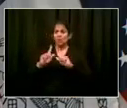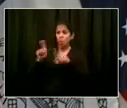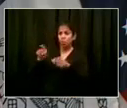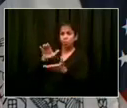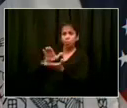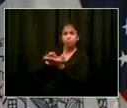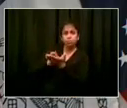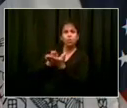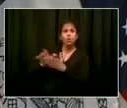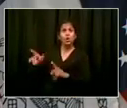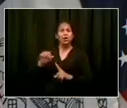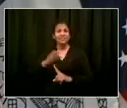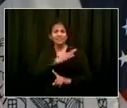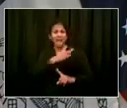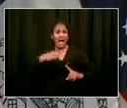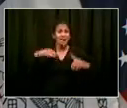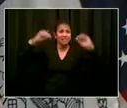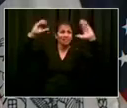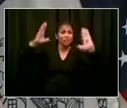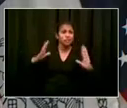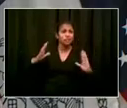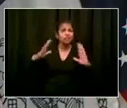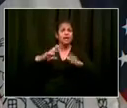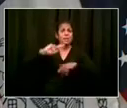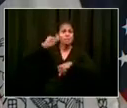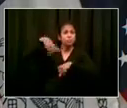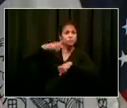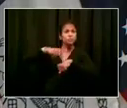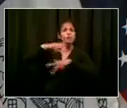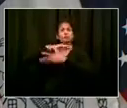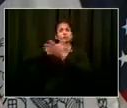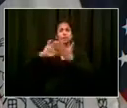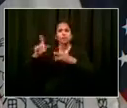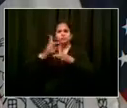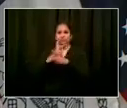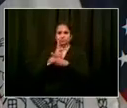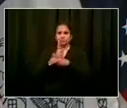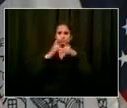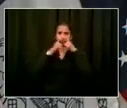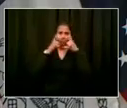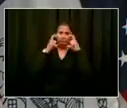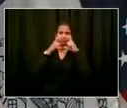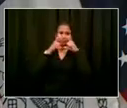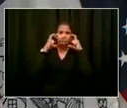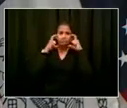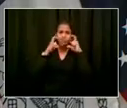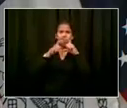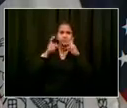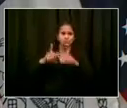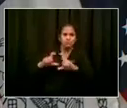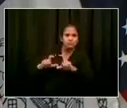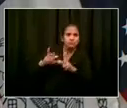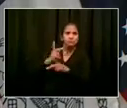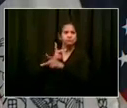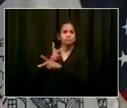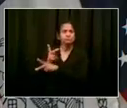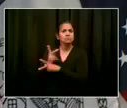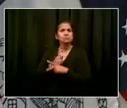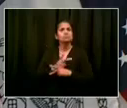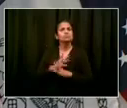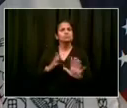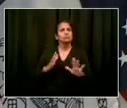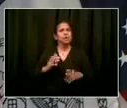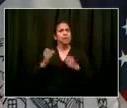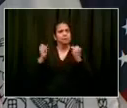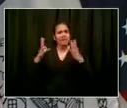We're emphasizing strongly that people need to watch for symptoms, get tested in advance. I think people are doing